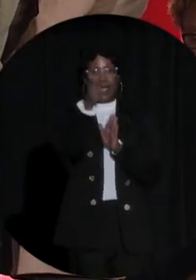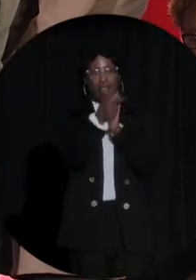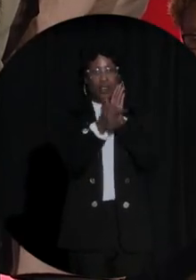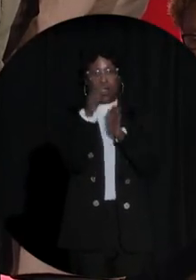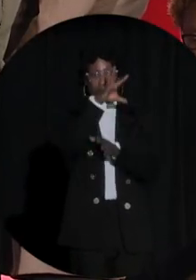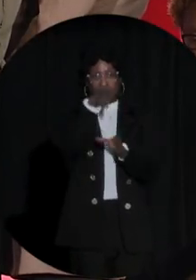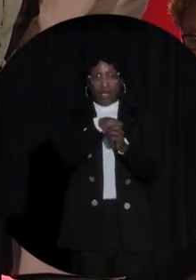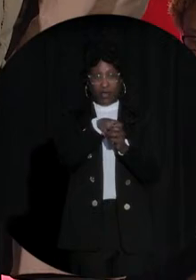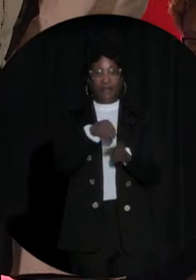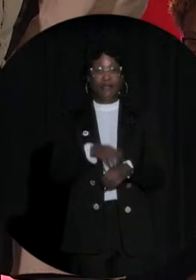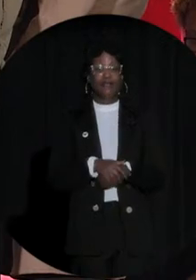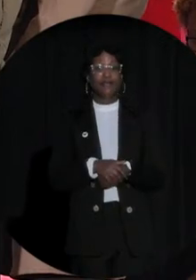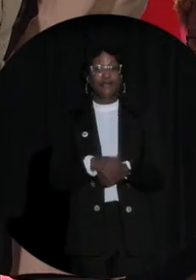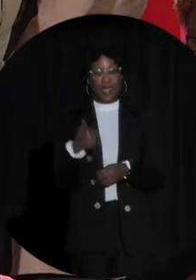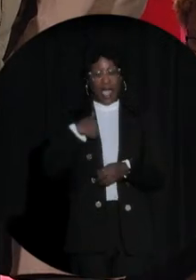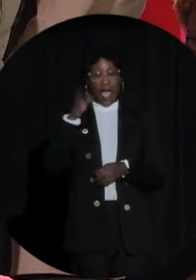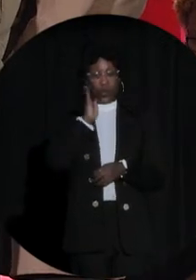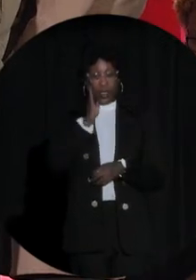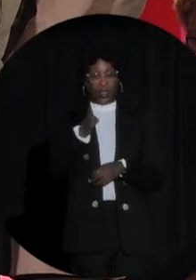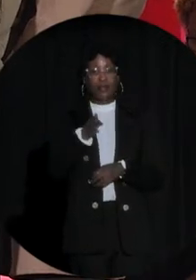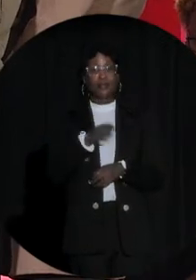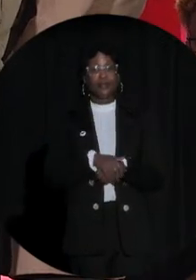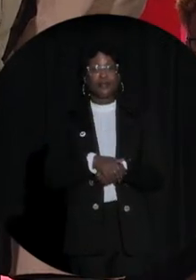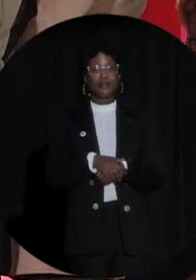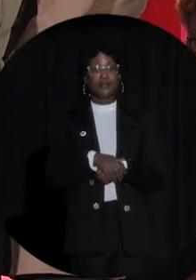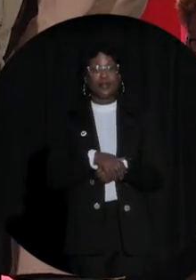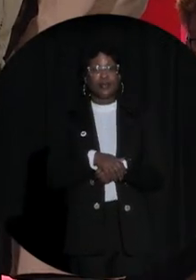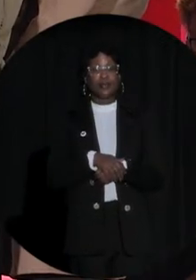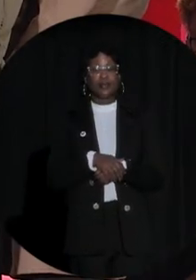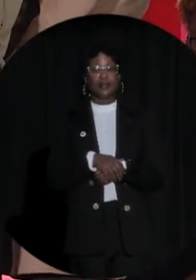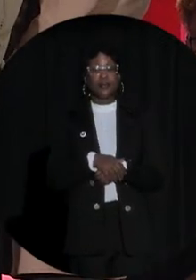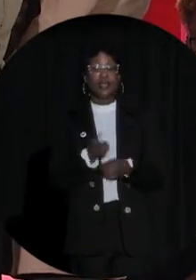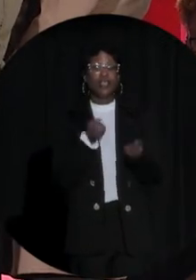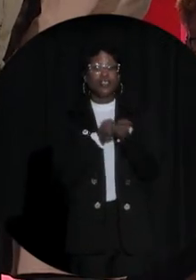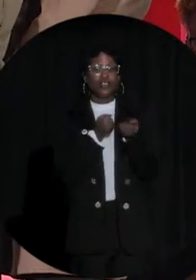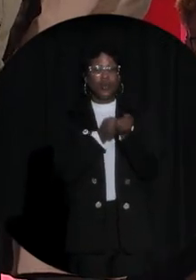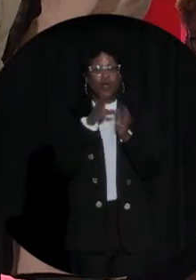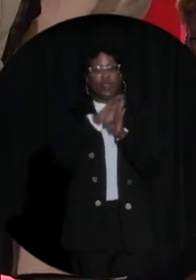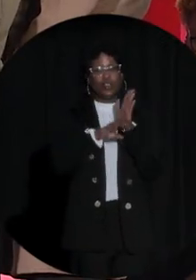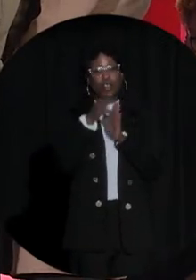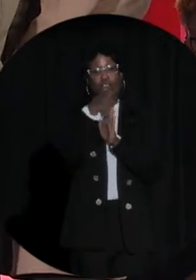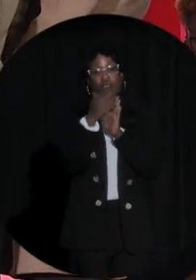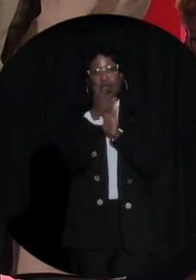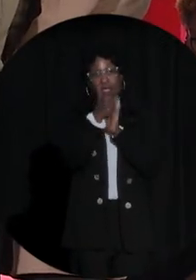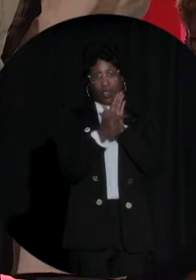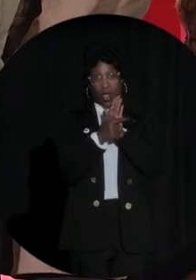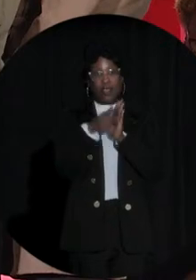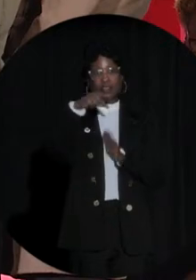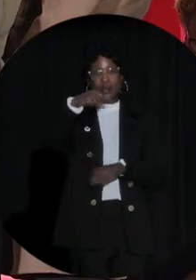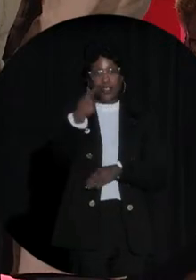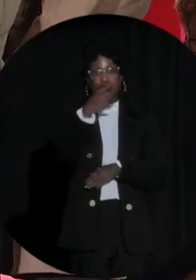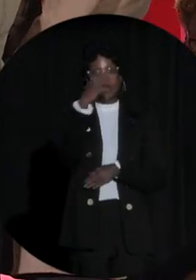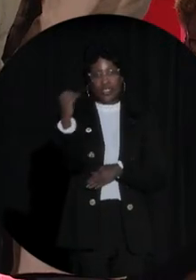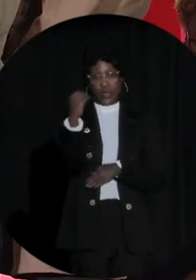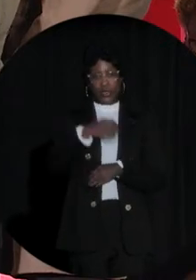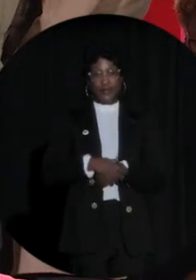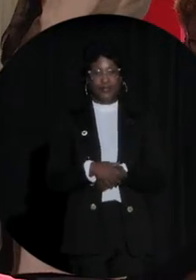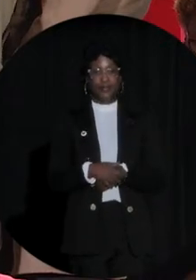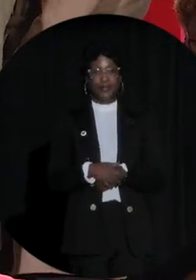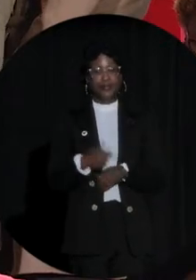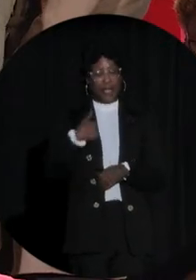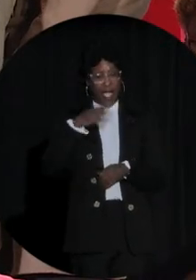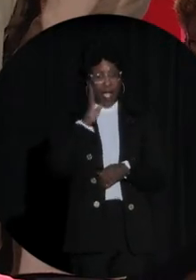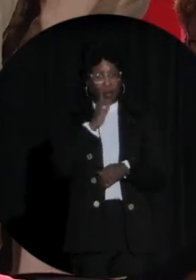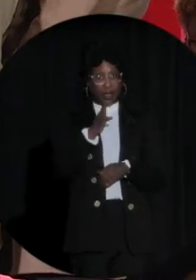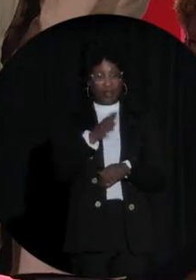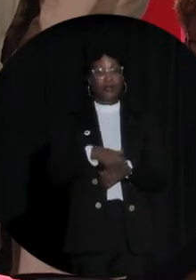laws thereof. And that I will. And that I will. Support the Charter and laws of Prince George's County. Support the Charter and laws of Prince George's County. And that I will. And